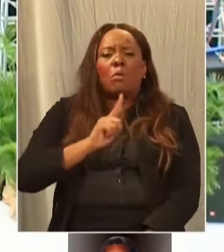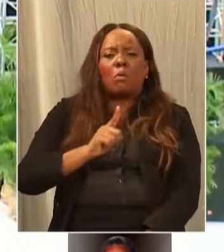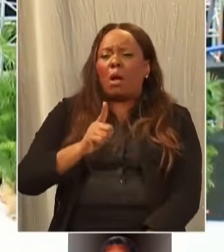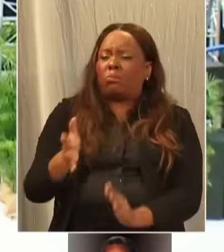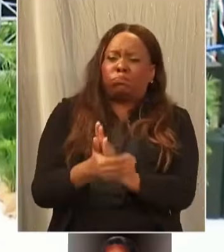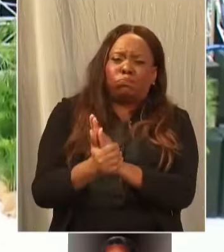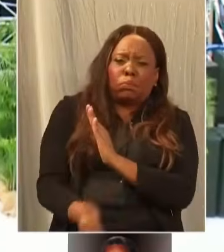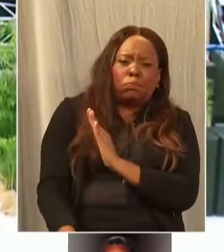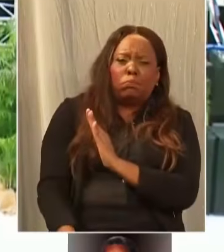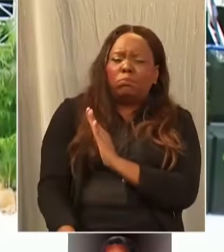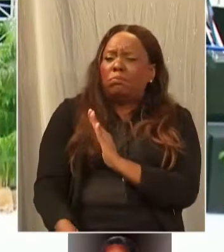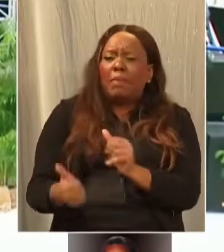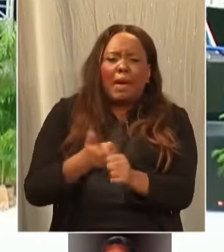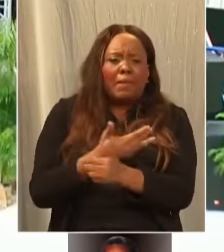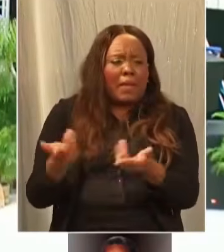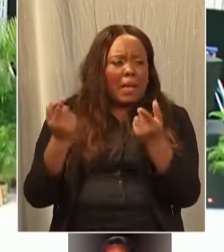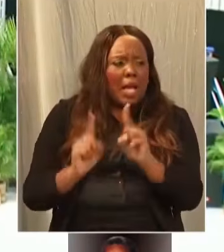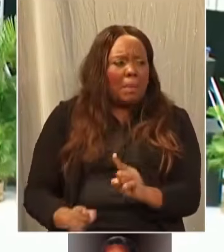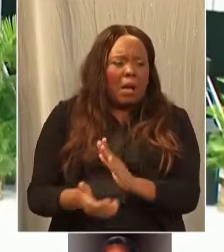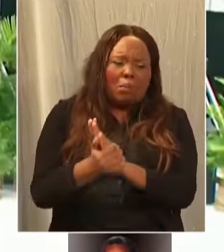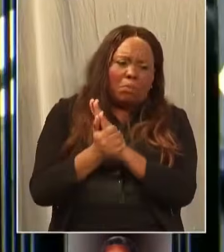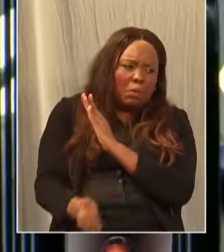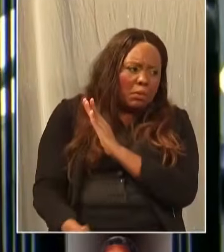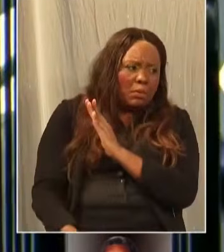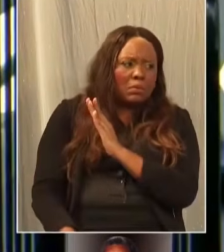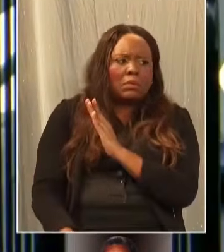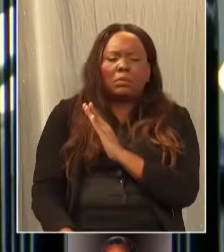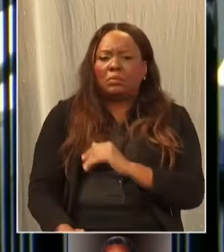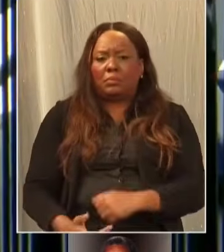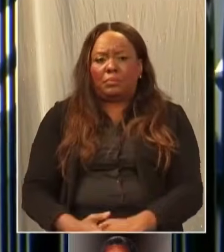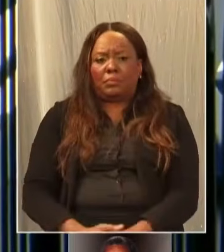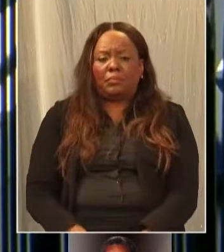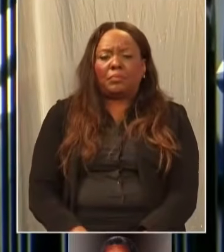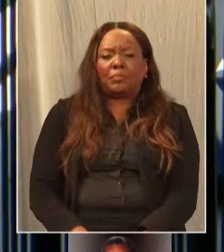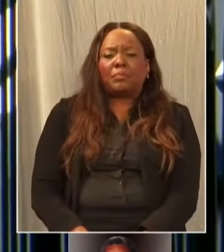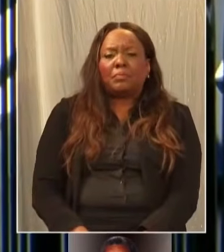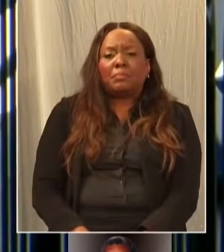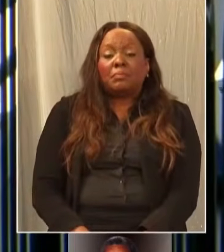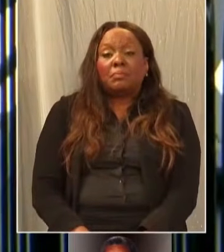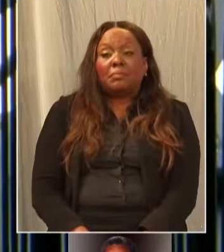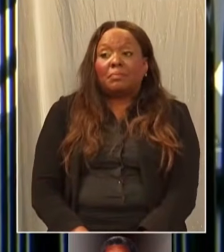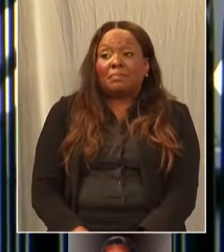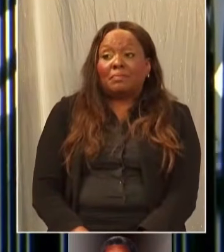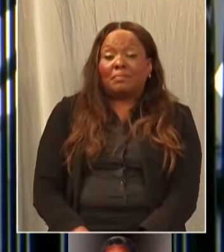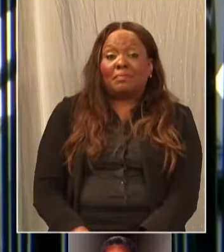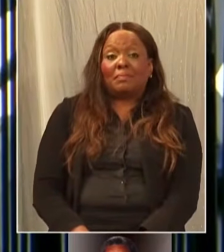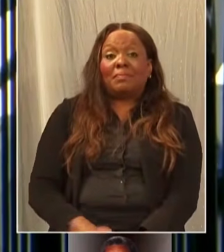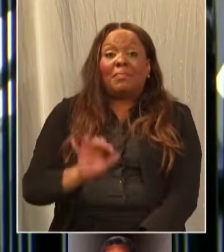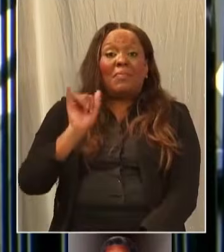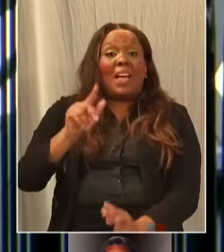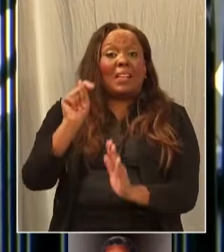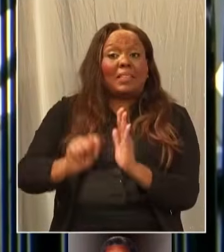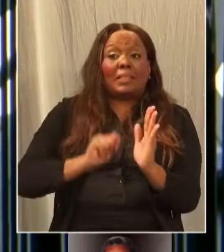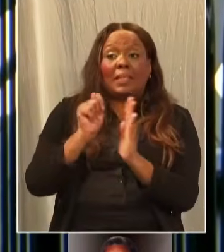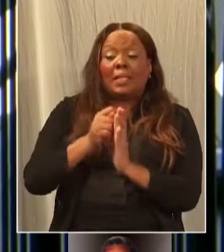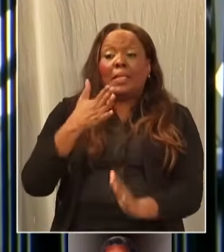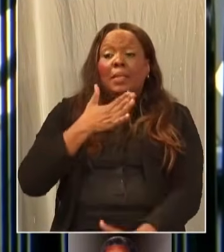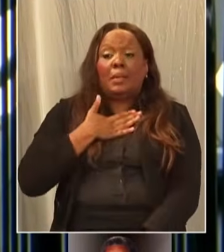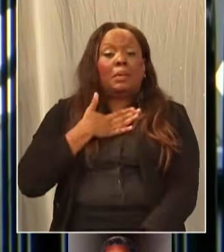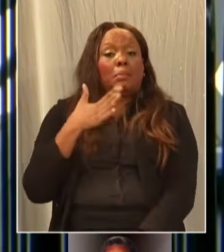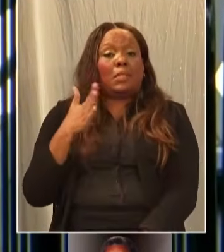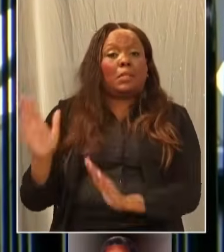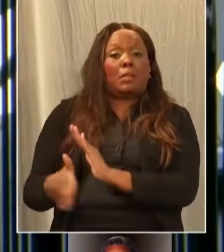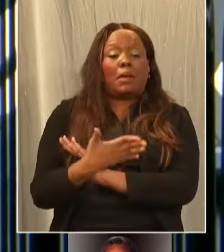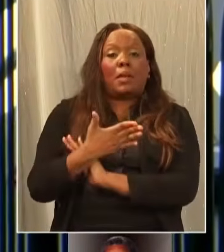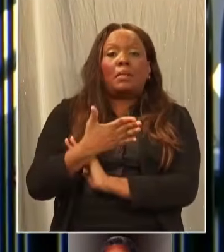accompany everything he did. It was during this period that my own cricketing journey intersected